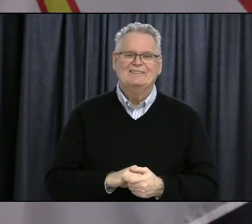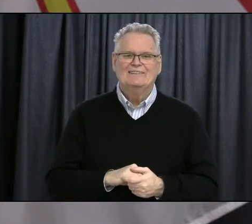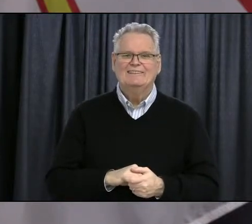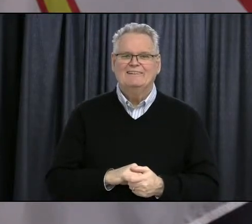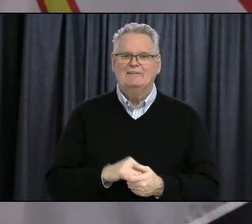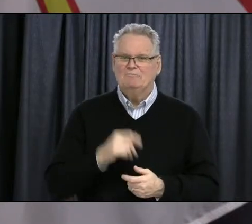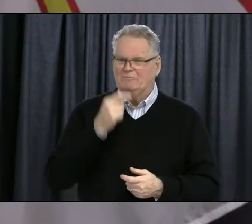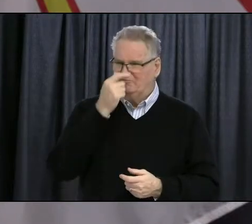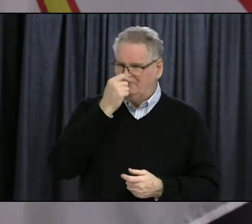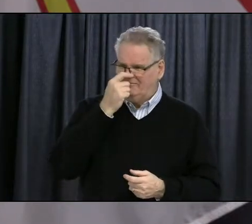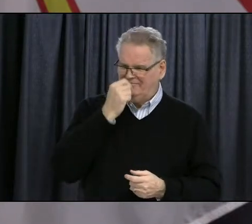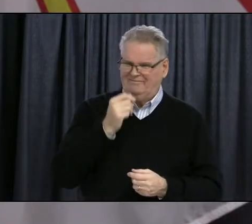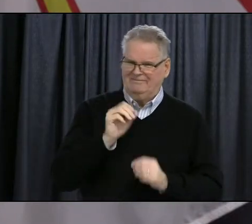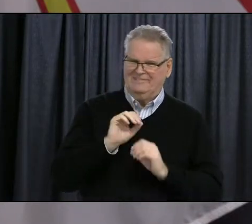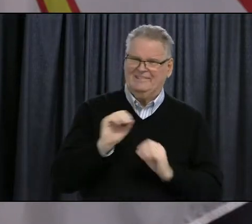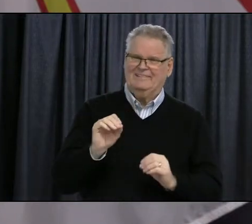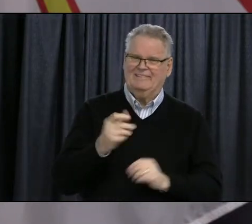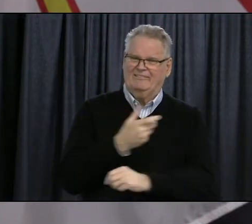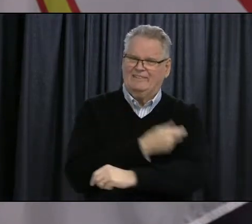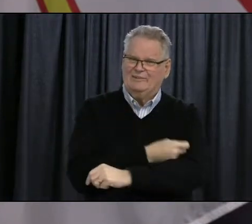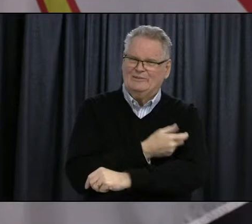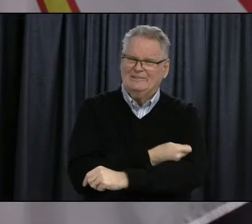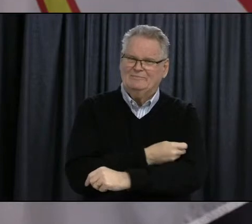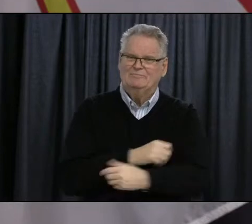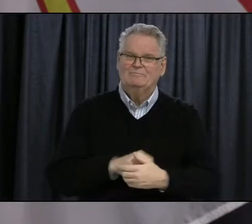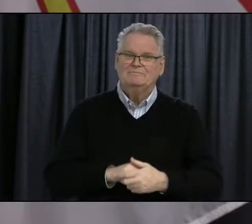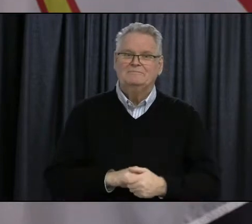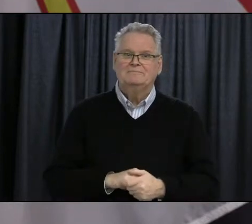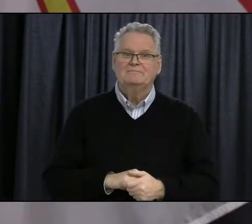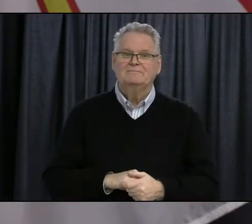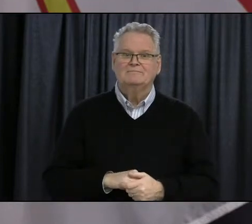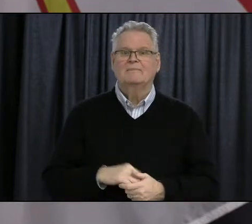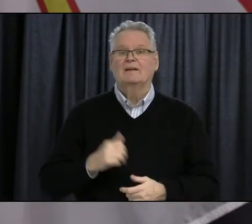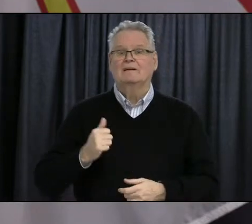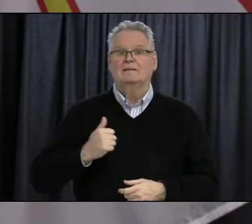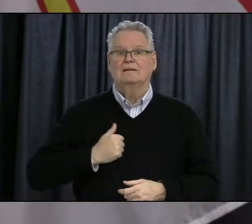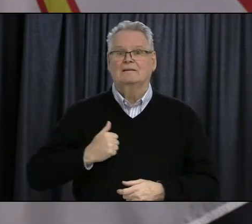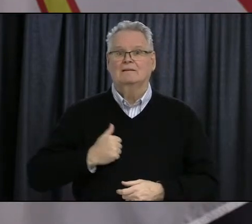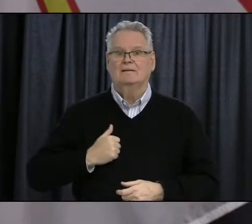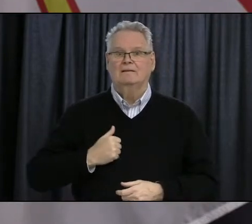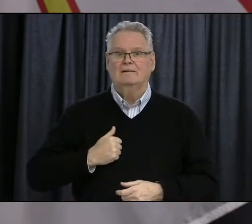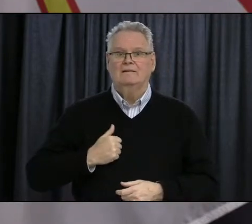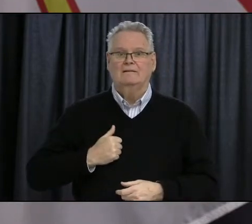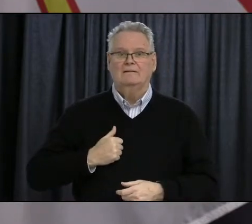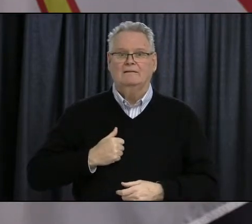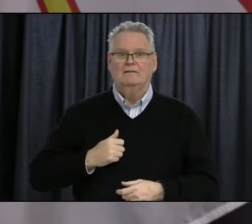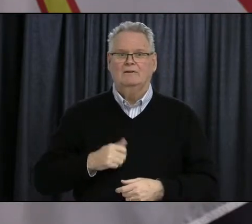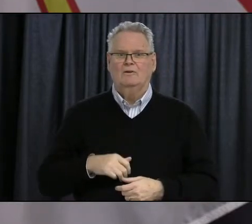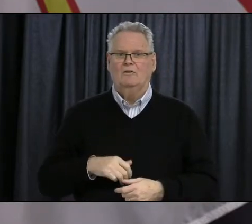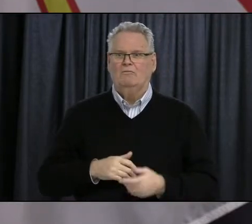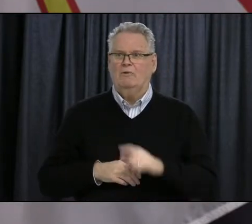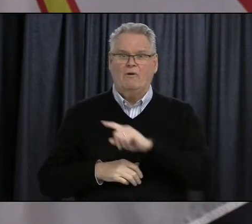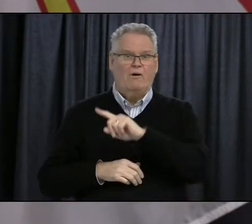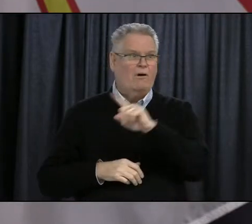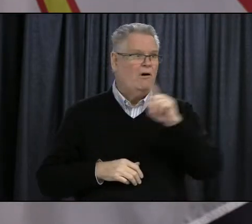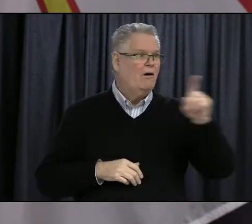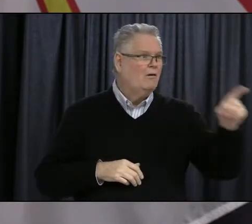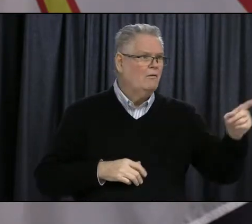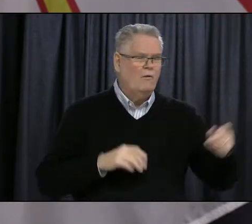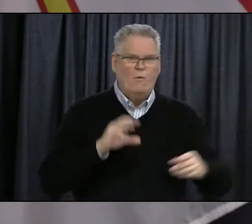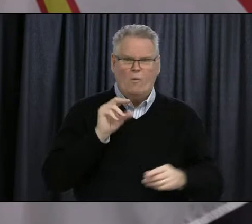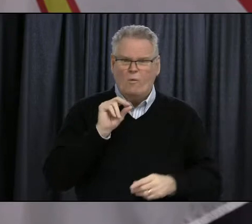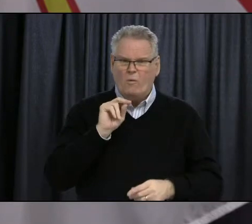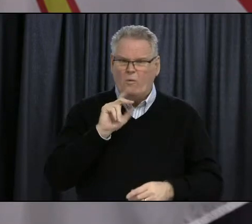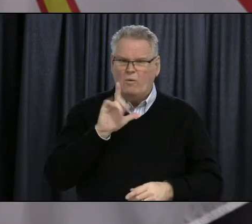only had a little over 50 cases reported. And I think on average over the past 6 years, for this point